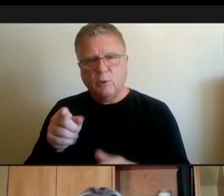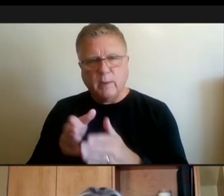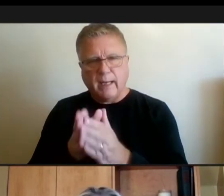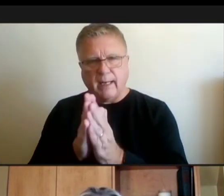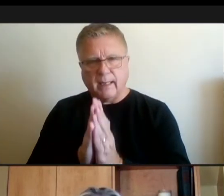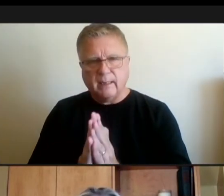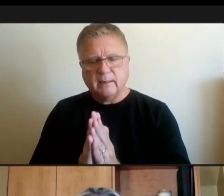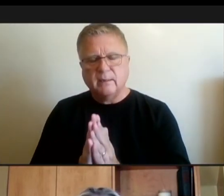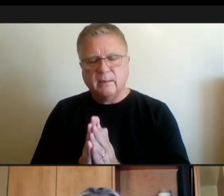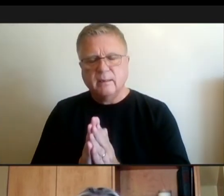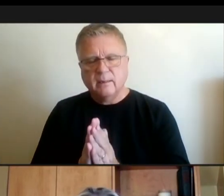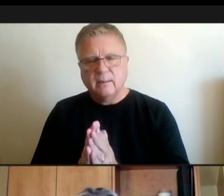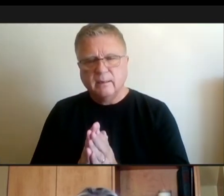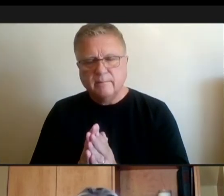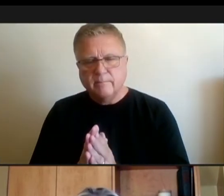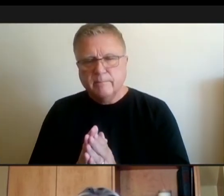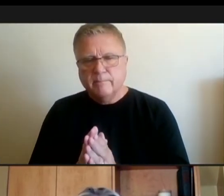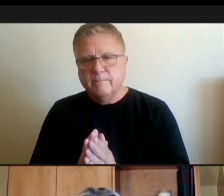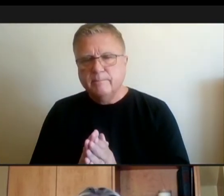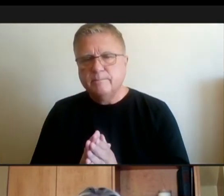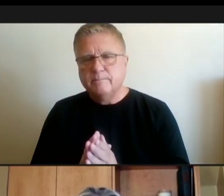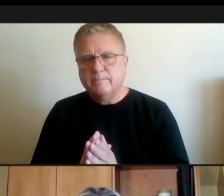the,